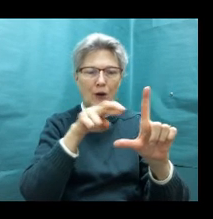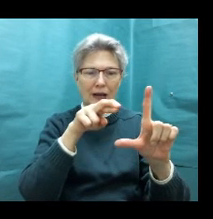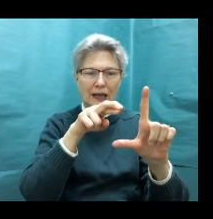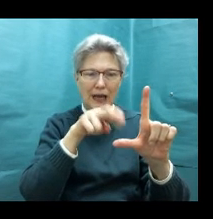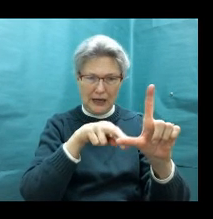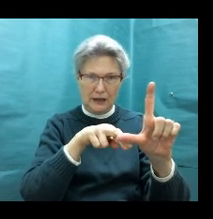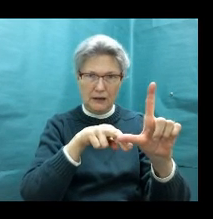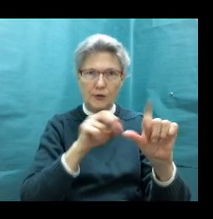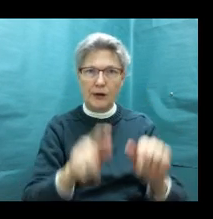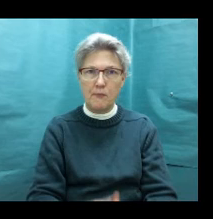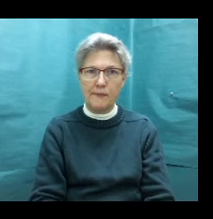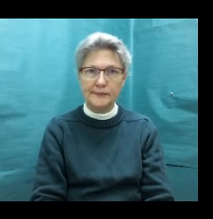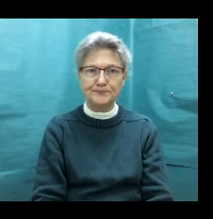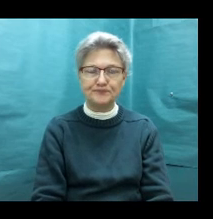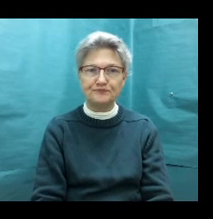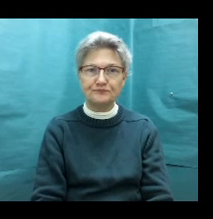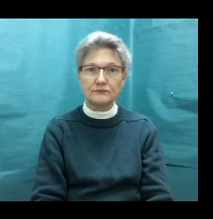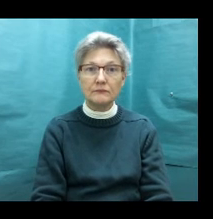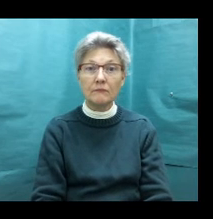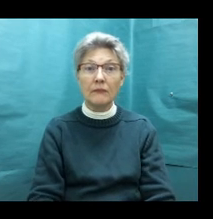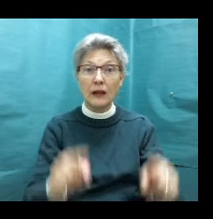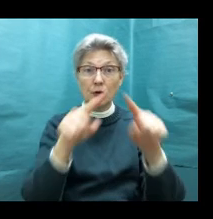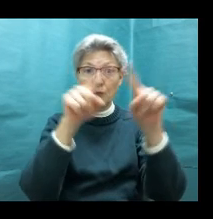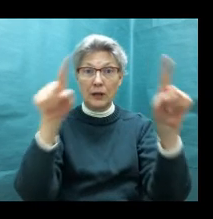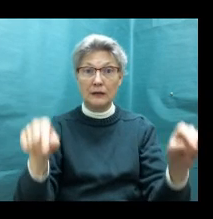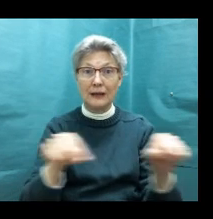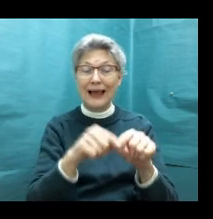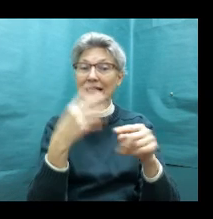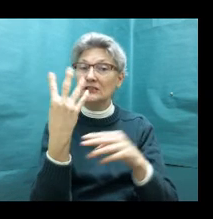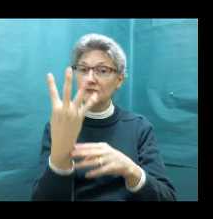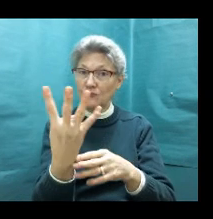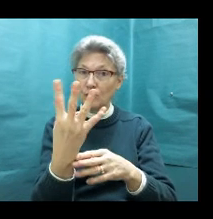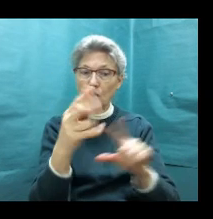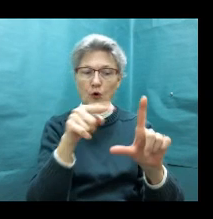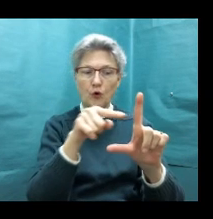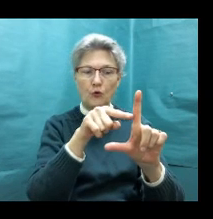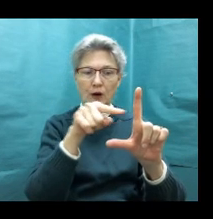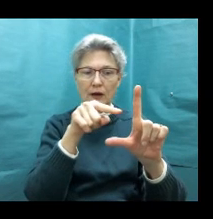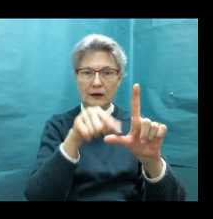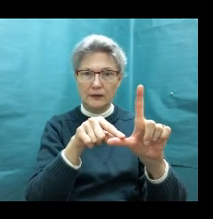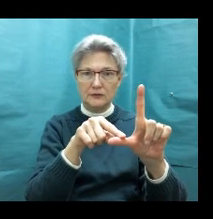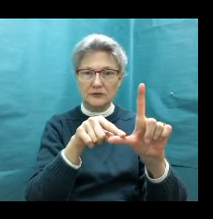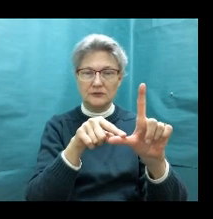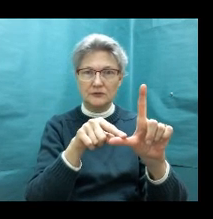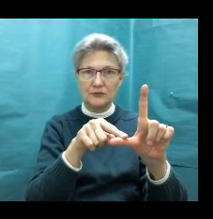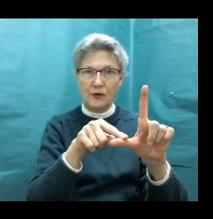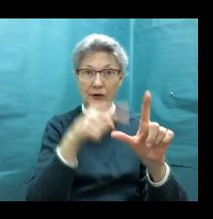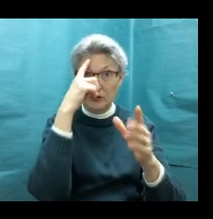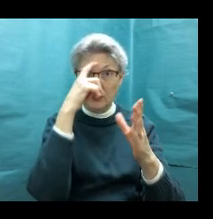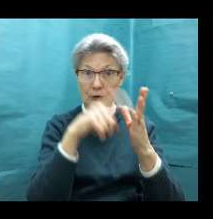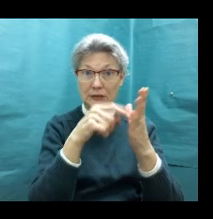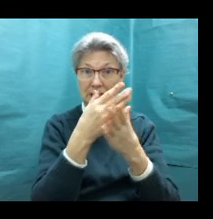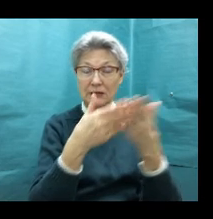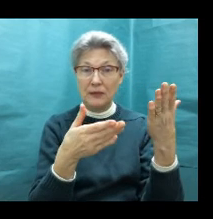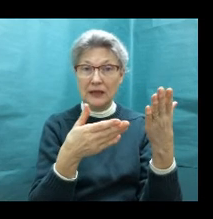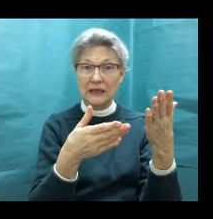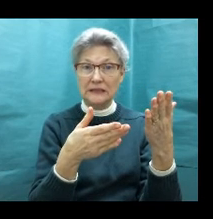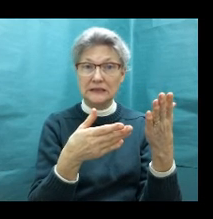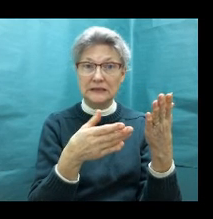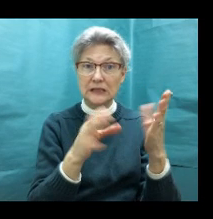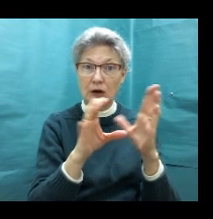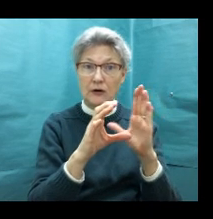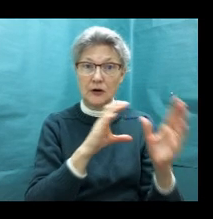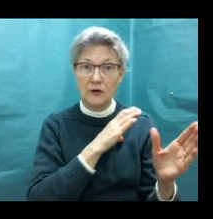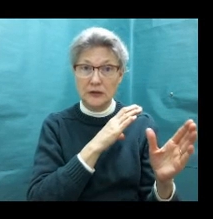is a right angle. And a rectangle has 4 right angles. And you'll notice some of these attributes are